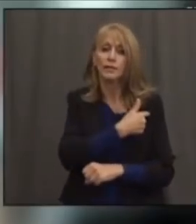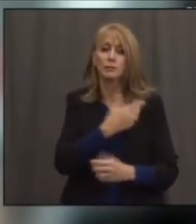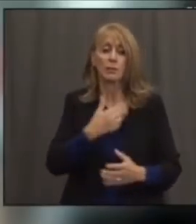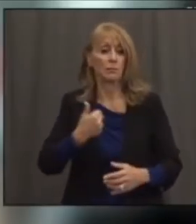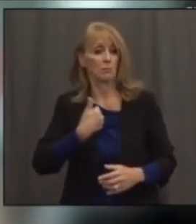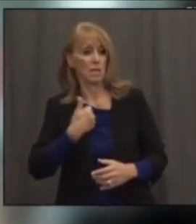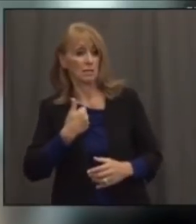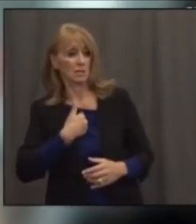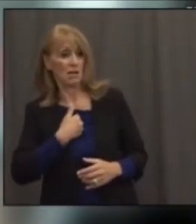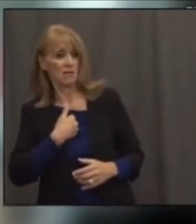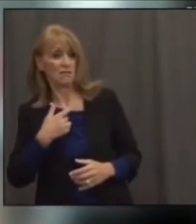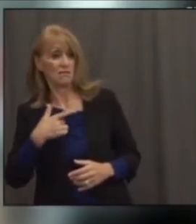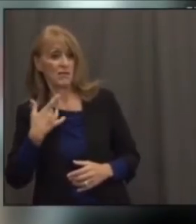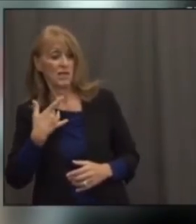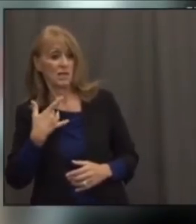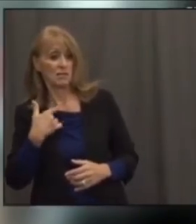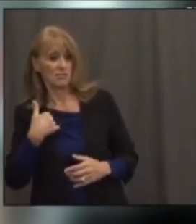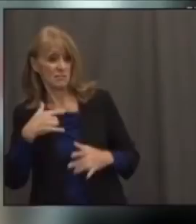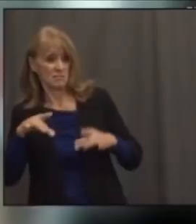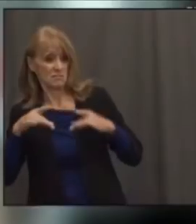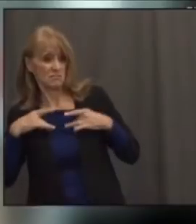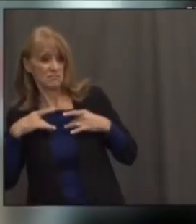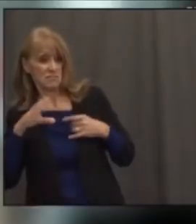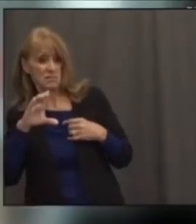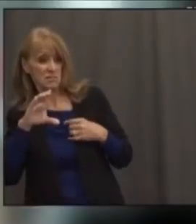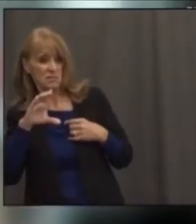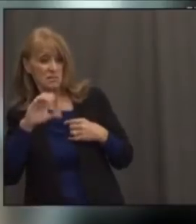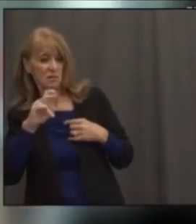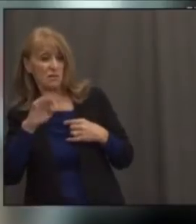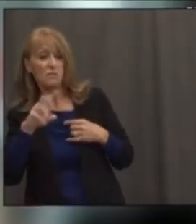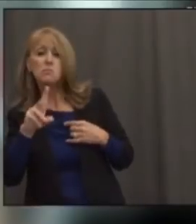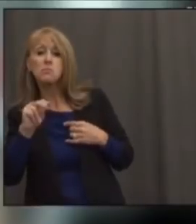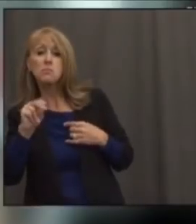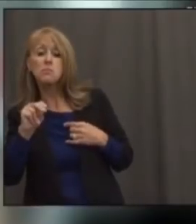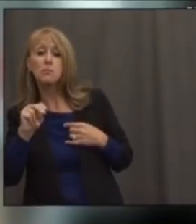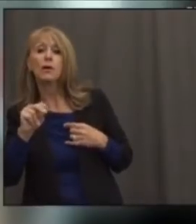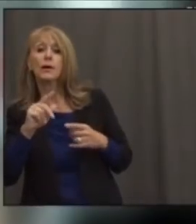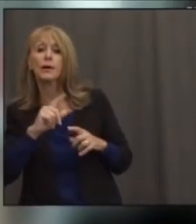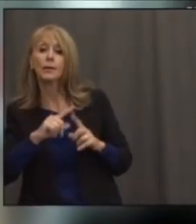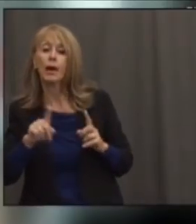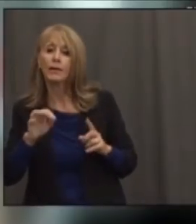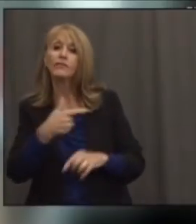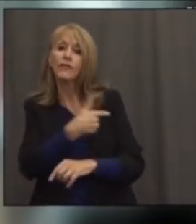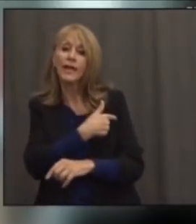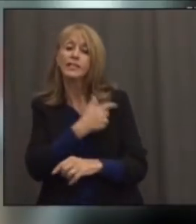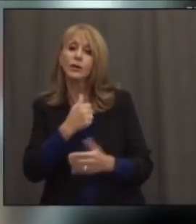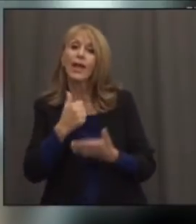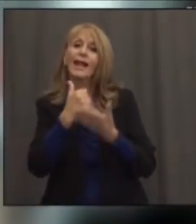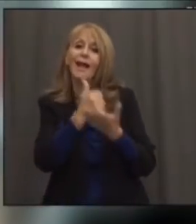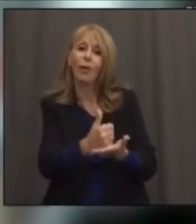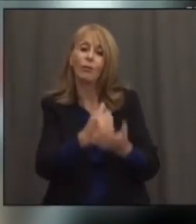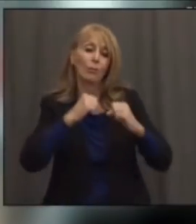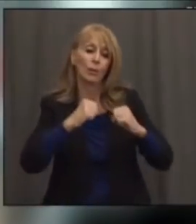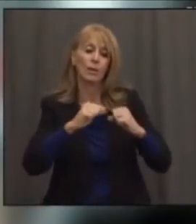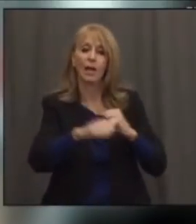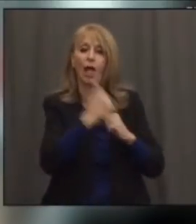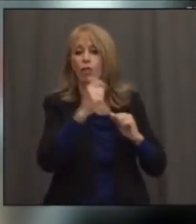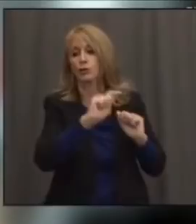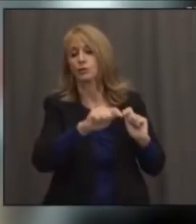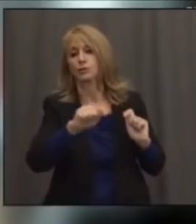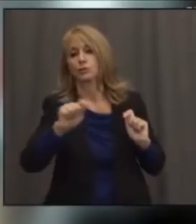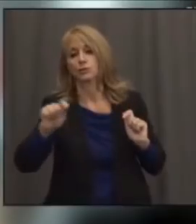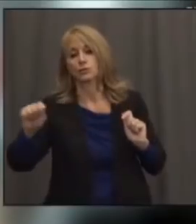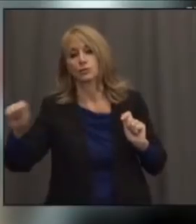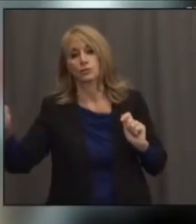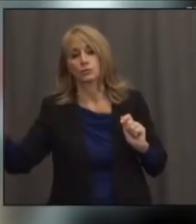at personal risk. They feel that if they can go get vaccinated, and that can substantially reduce their risk of being an individual who introduces the infection